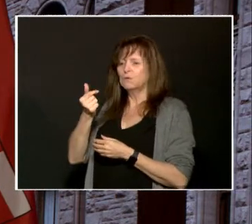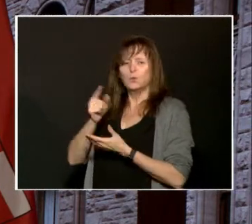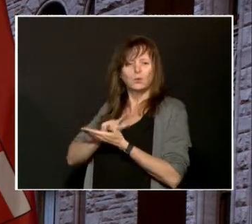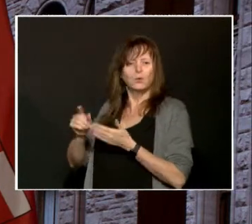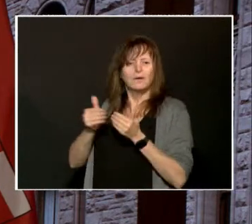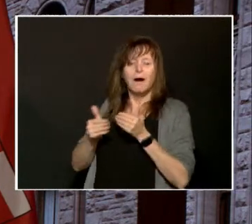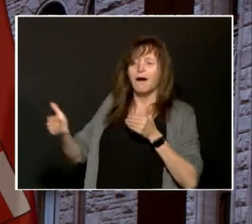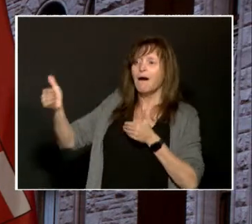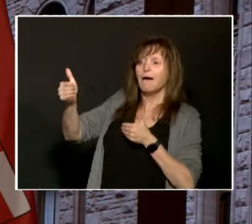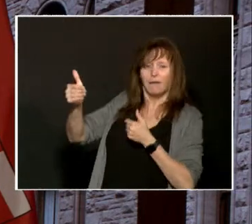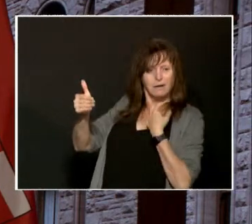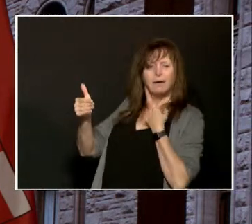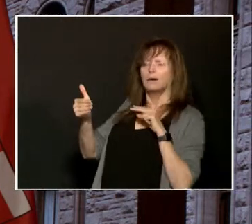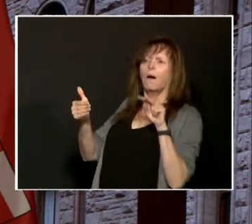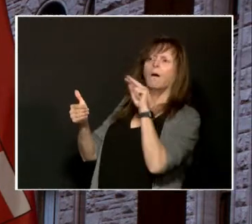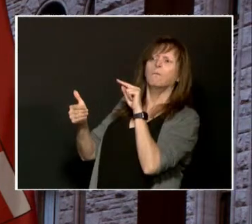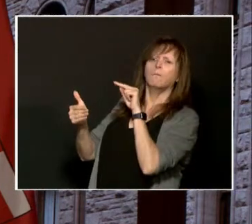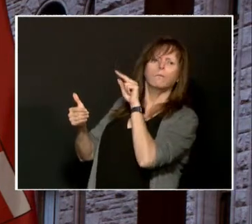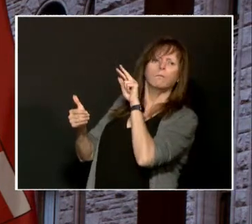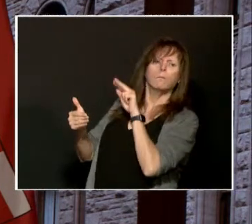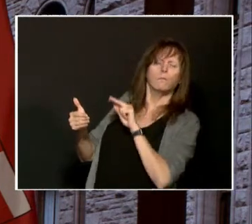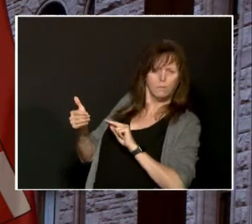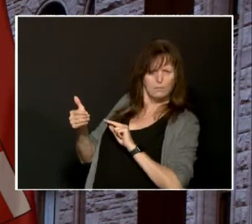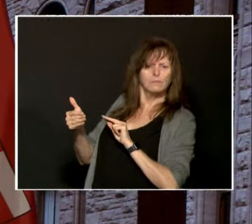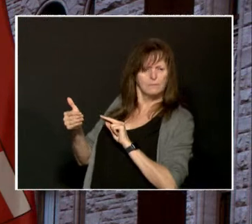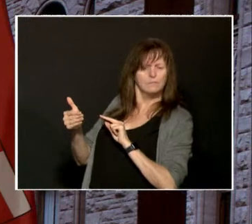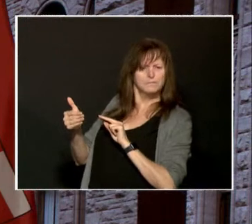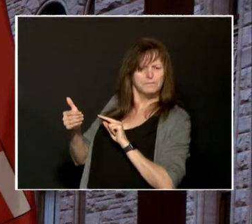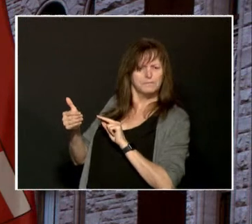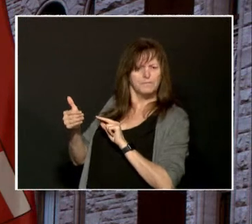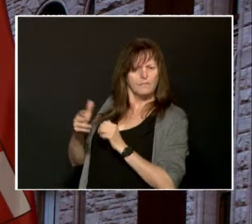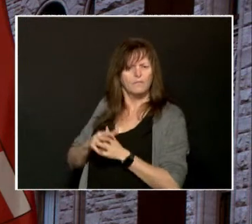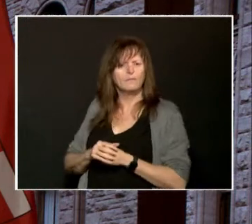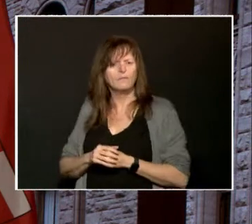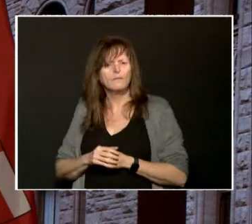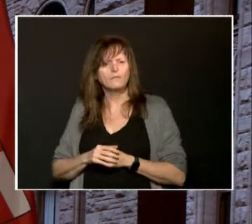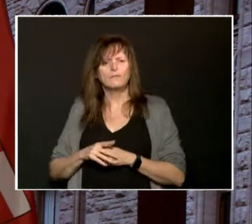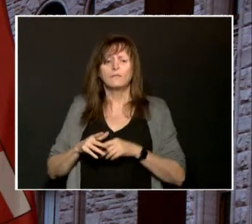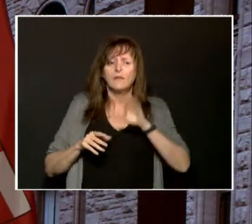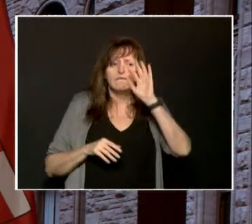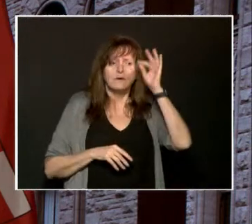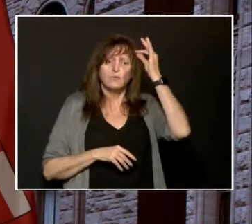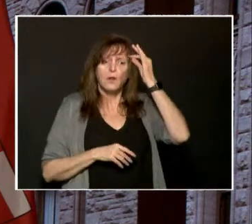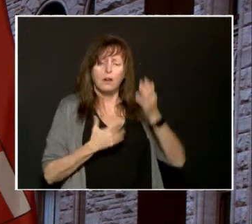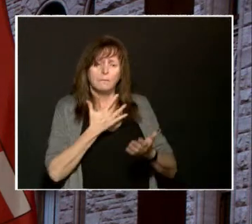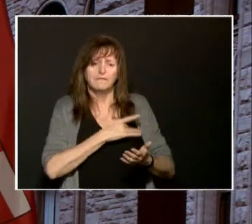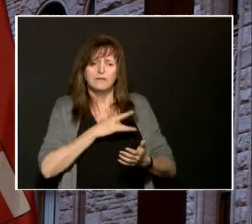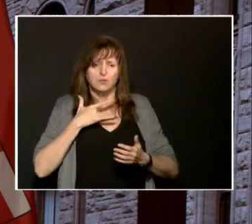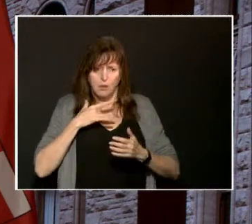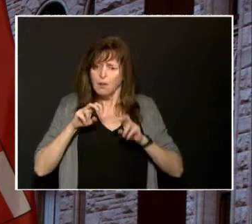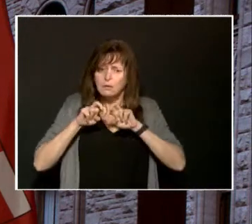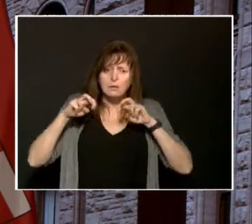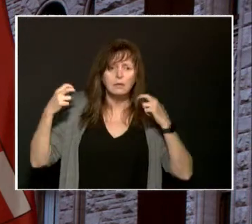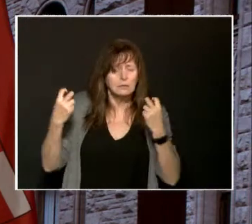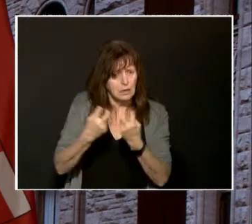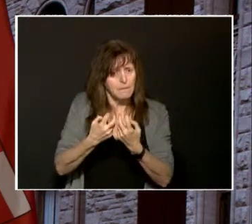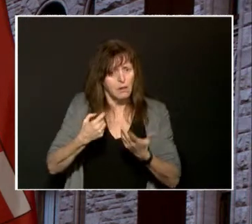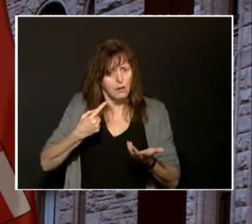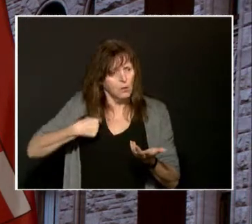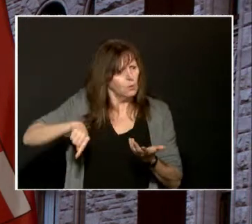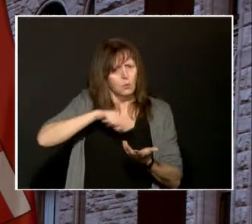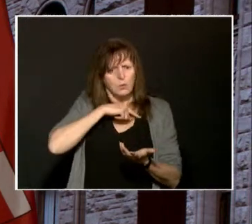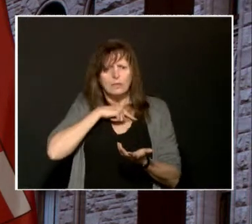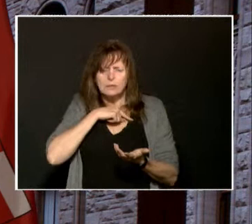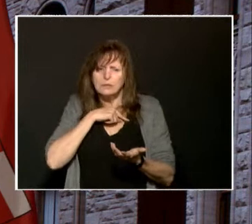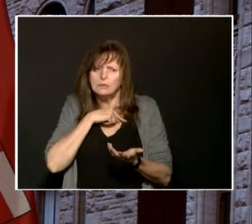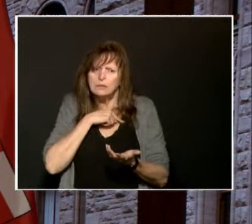sit on a federal, provincial, territorial table. We just had a presentation from Israel about their experiences.